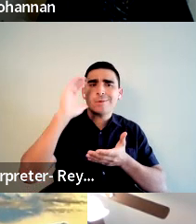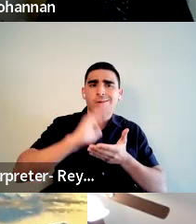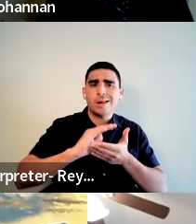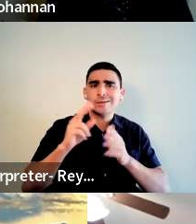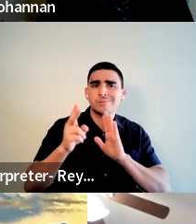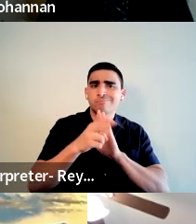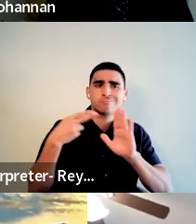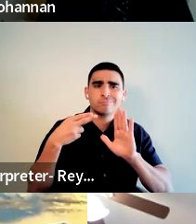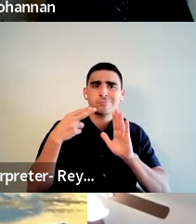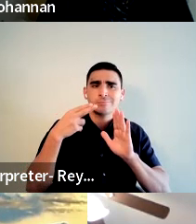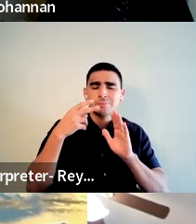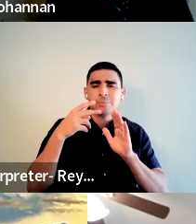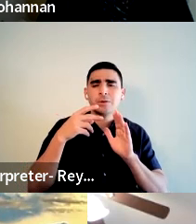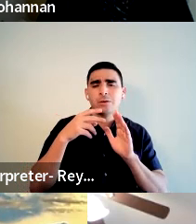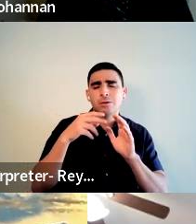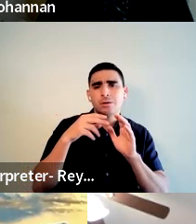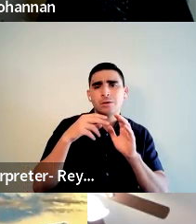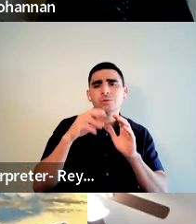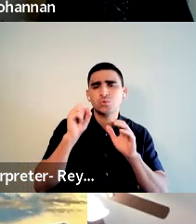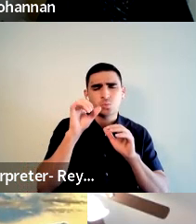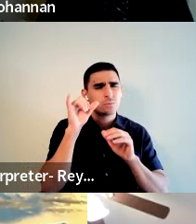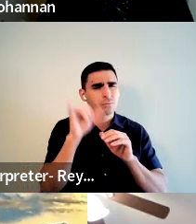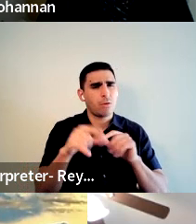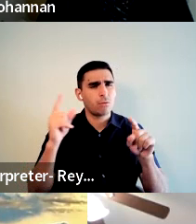So that's kind of where we ended up.